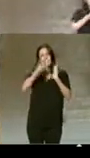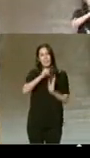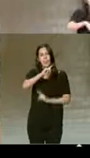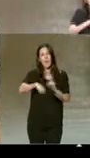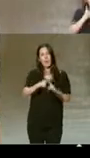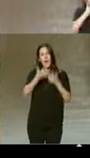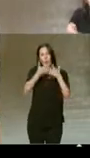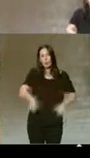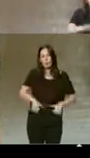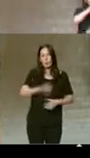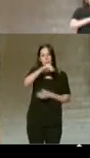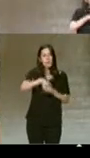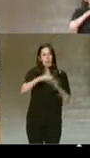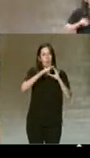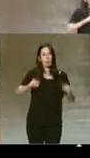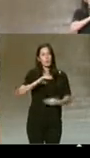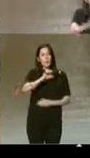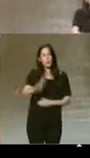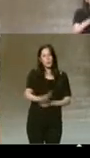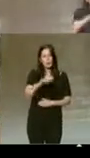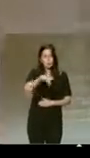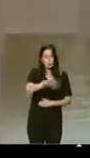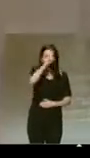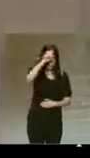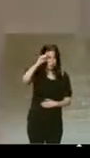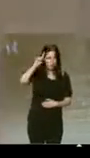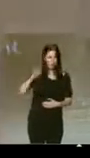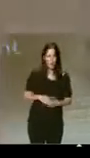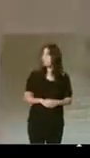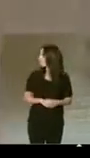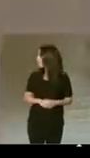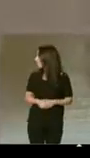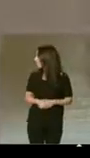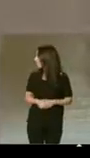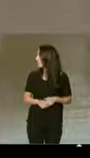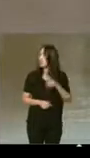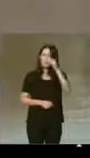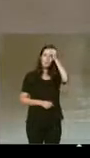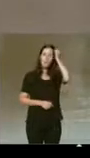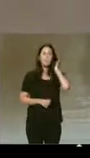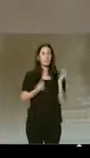Systems Department of the Carlos III University of Madrid.